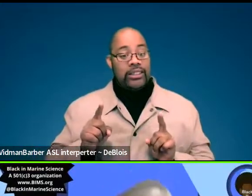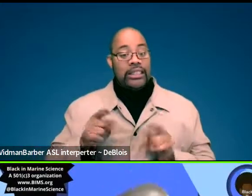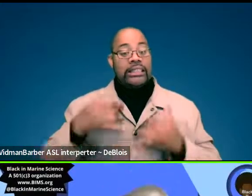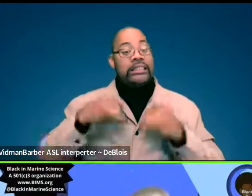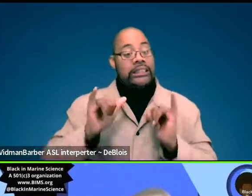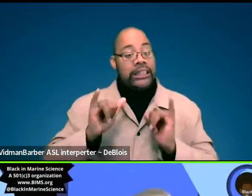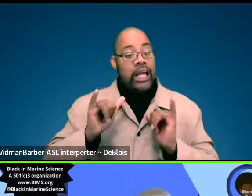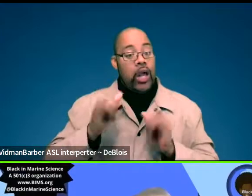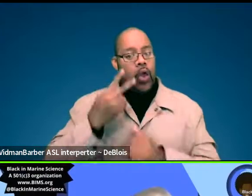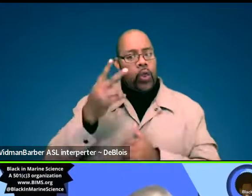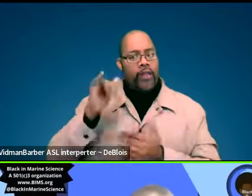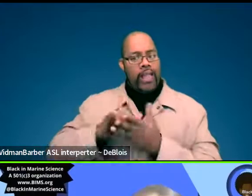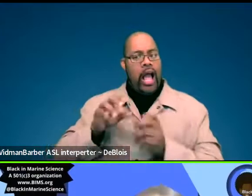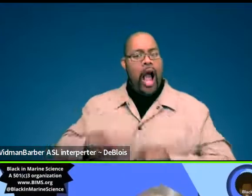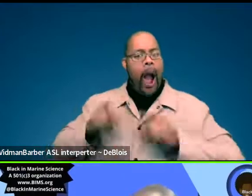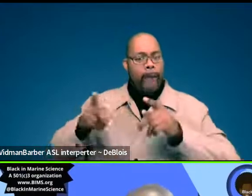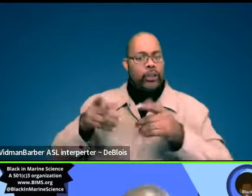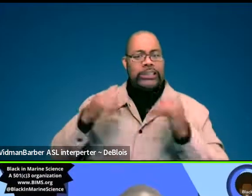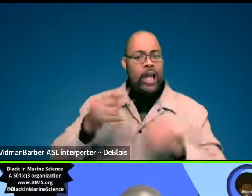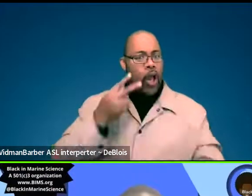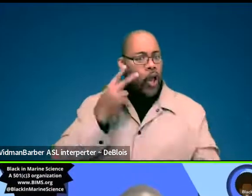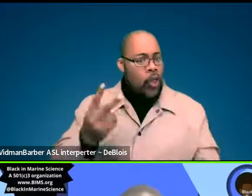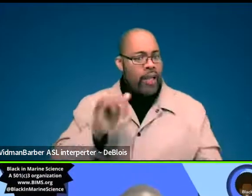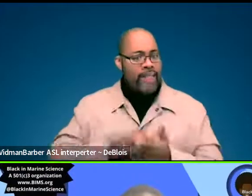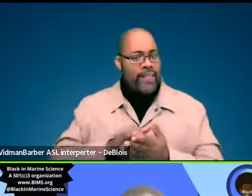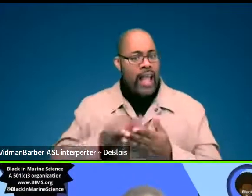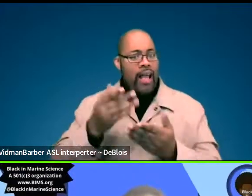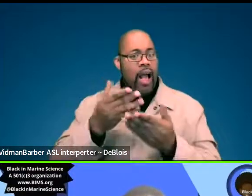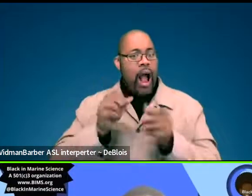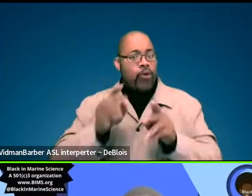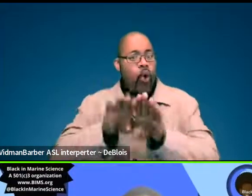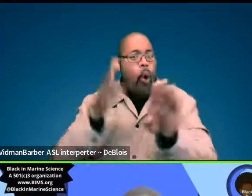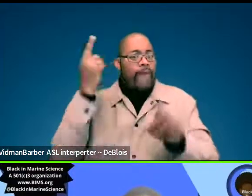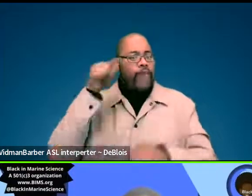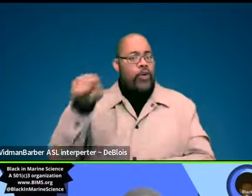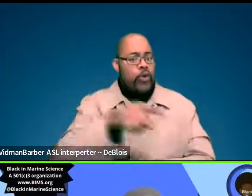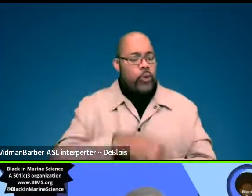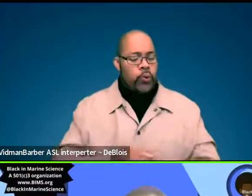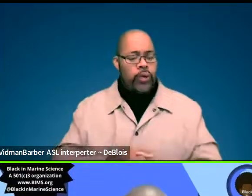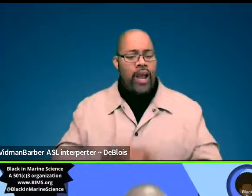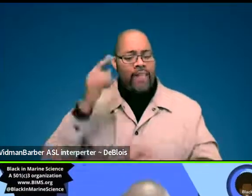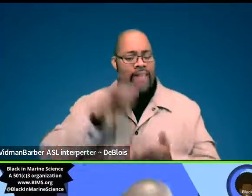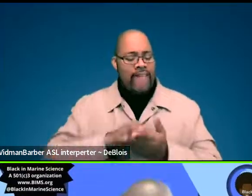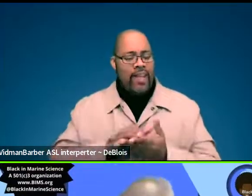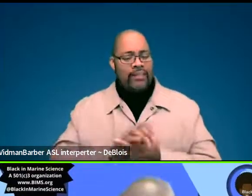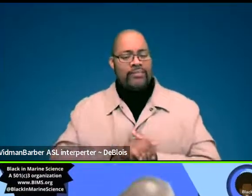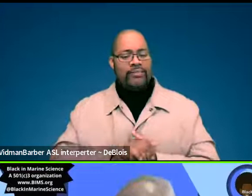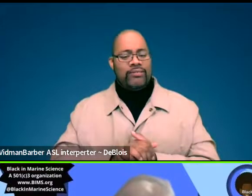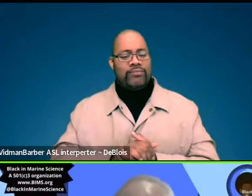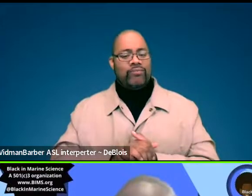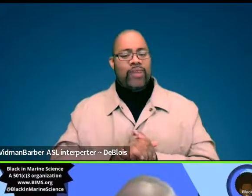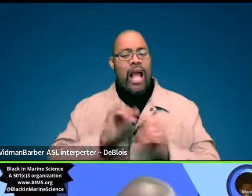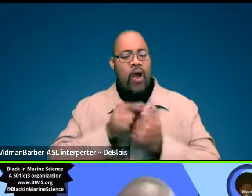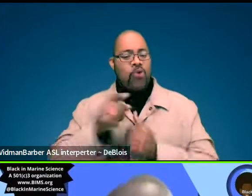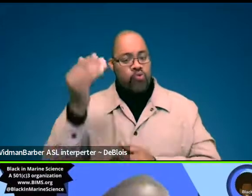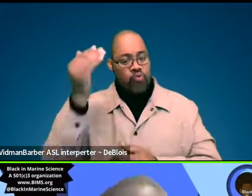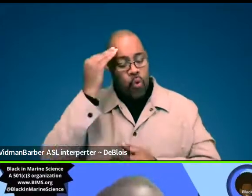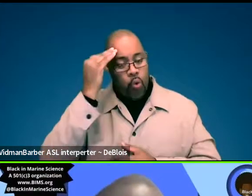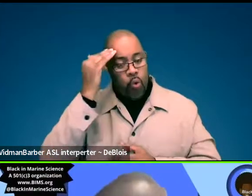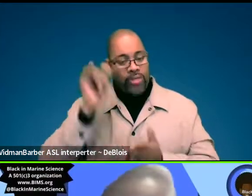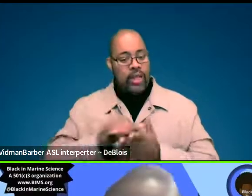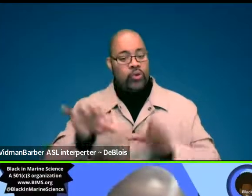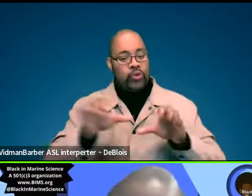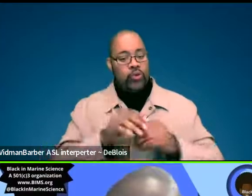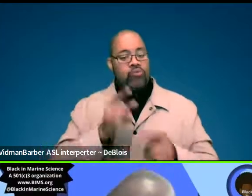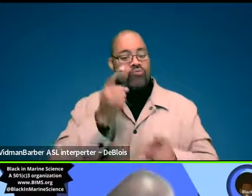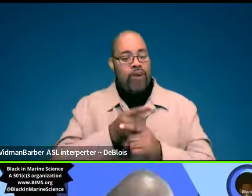still look at the opportunities, still look at the doors that are opening for you, right? And I think that that is how you know that you're